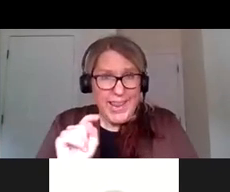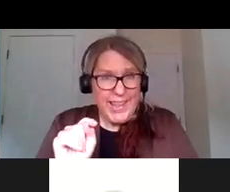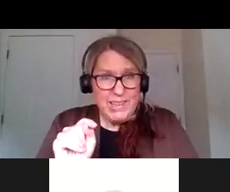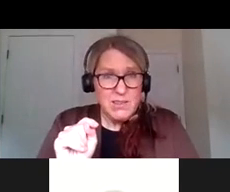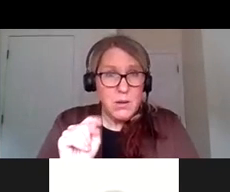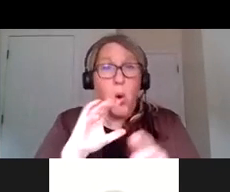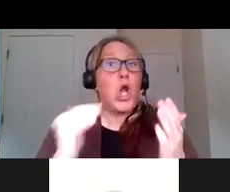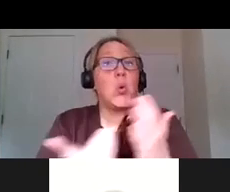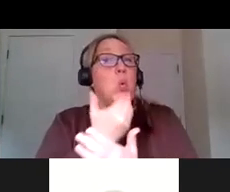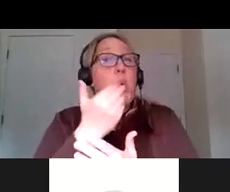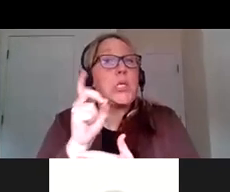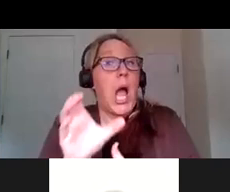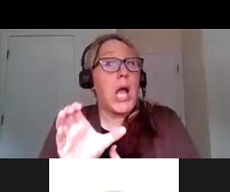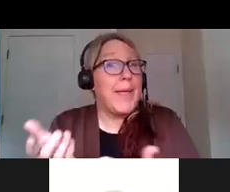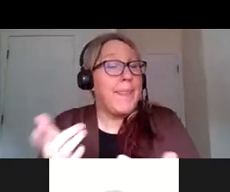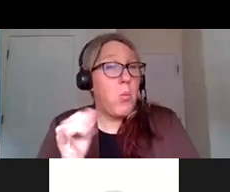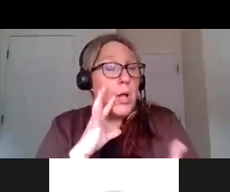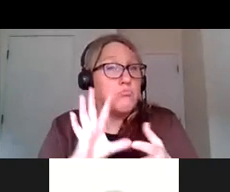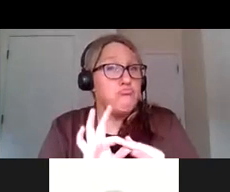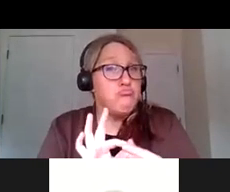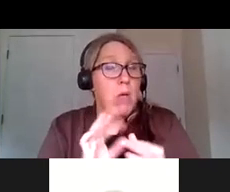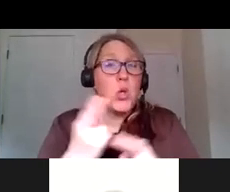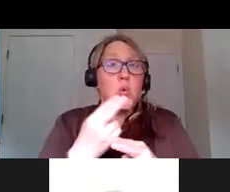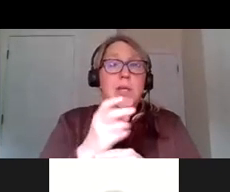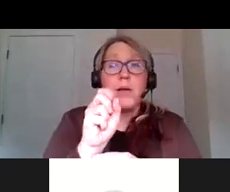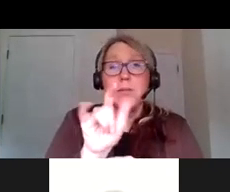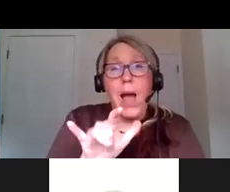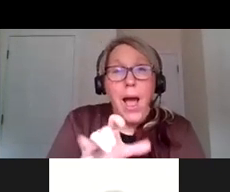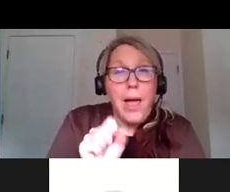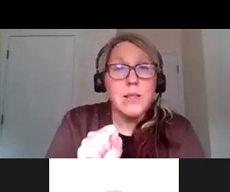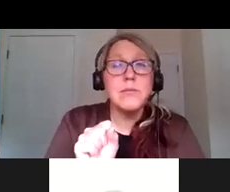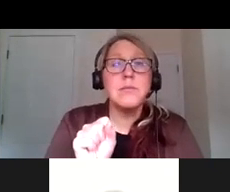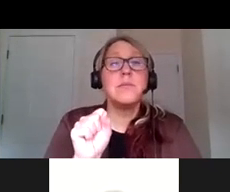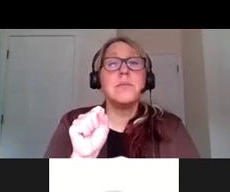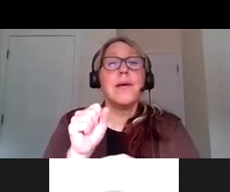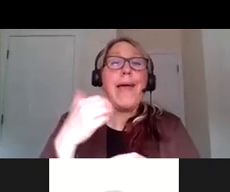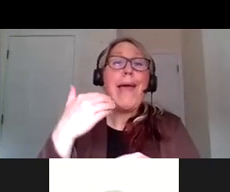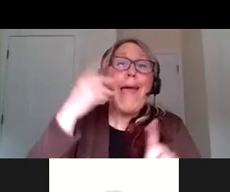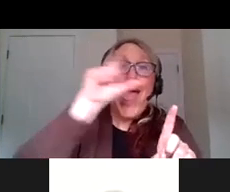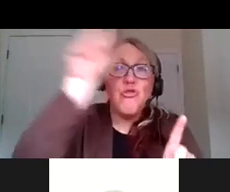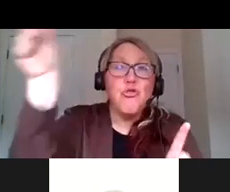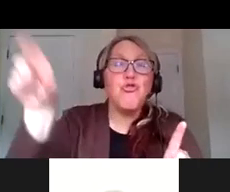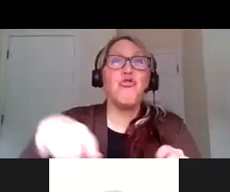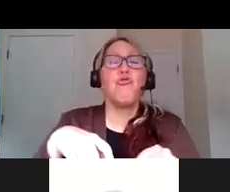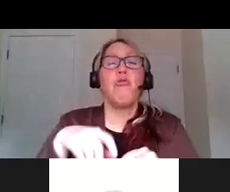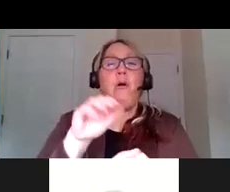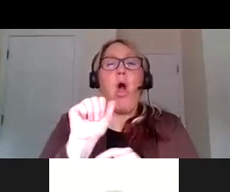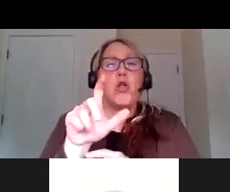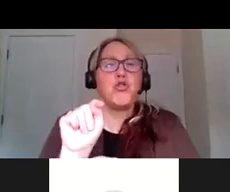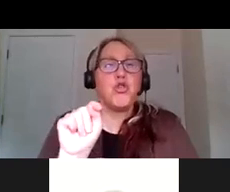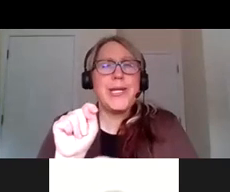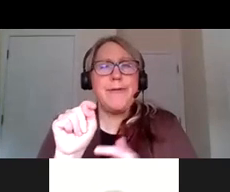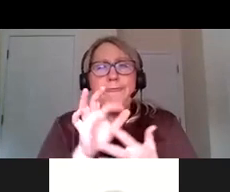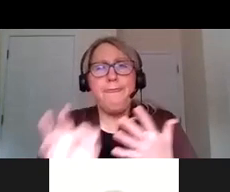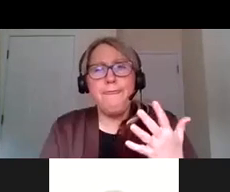a new document maybe that they want to talk about using styles that we had done, the headers, alternative text? Were you able